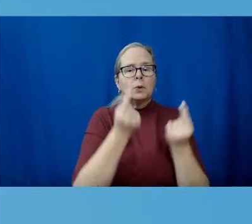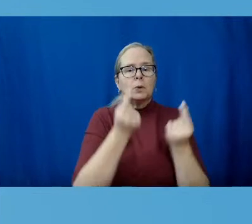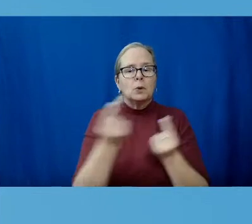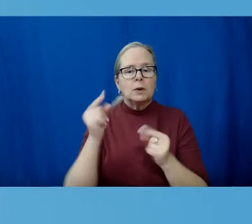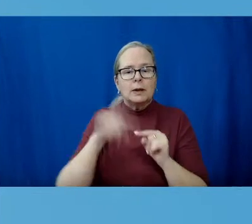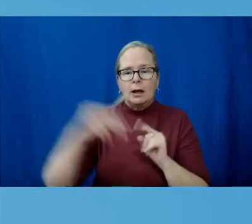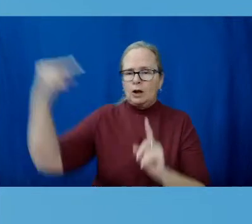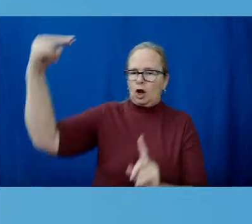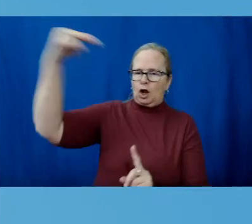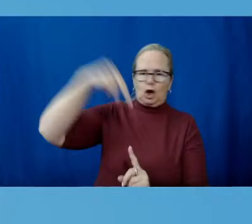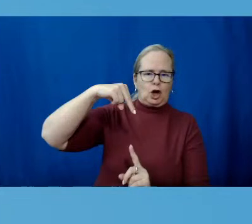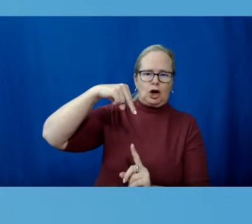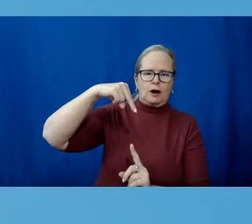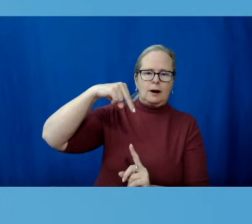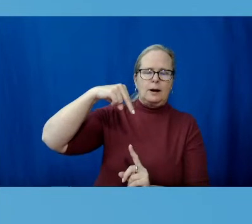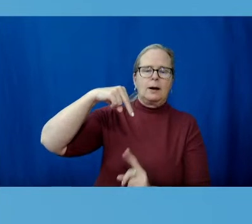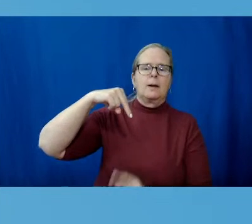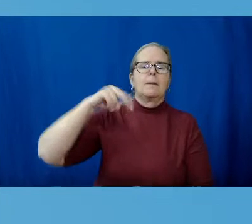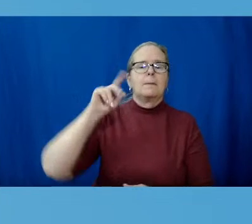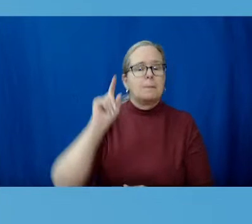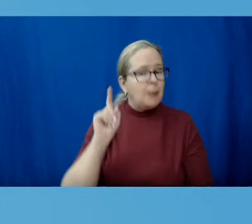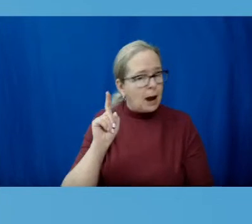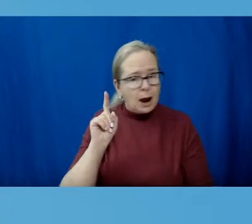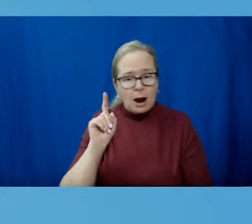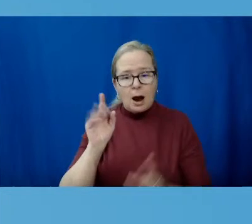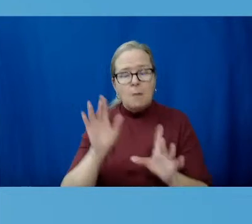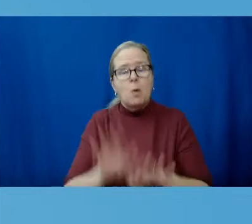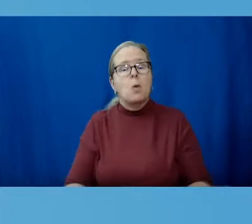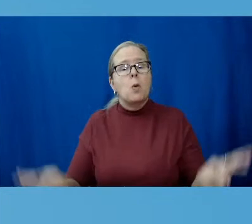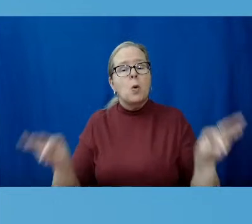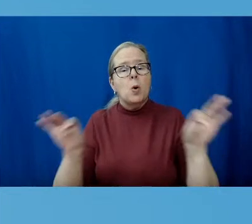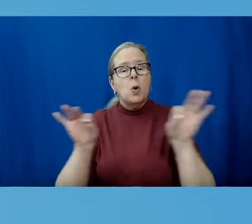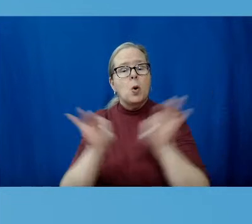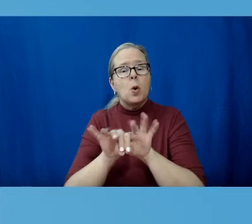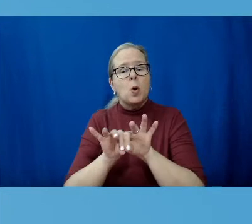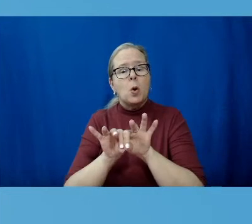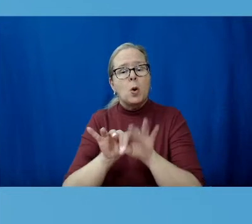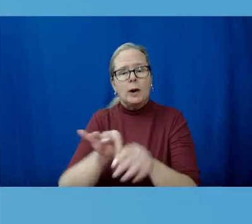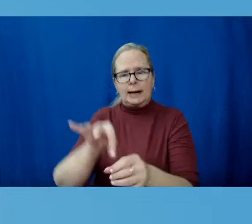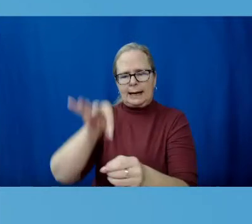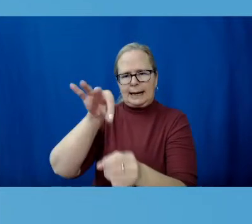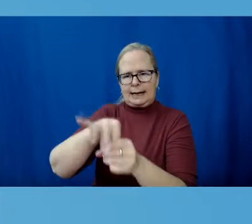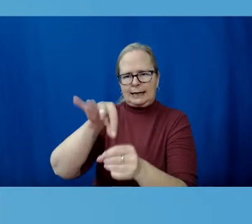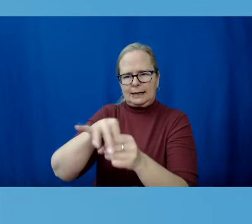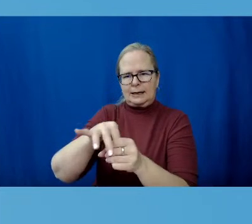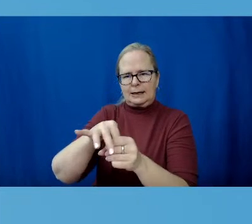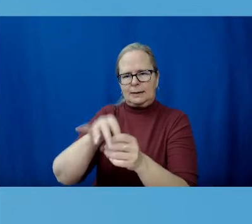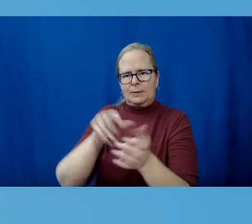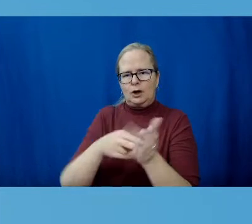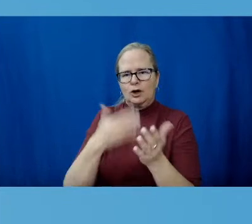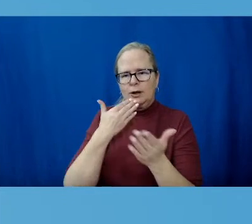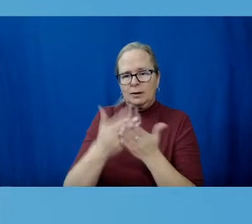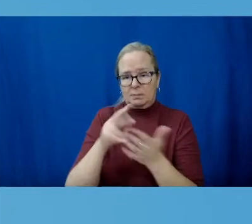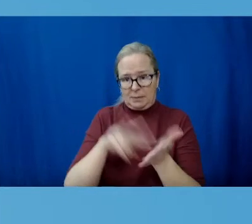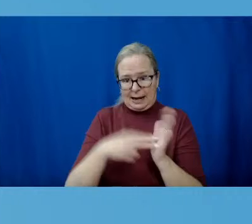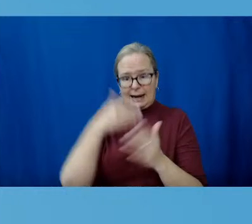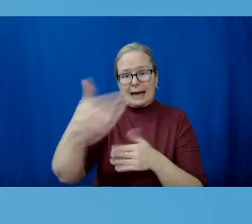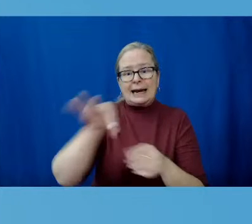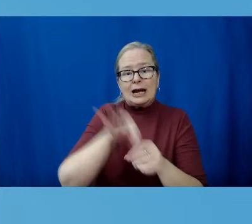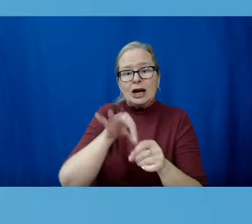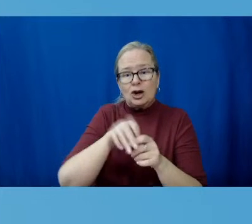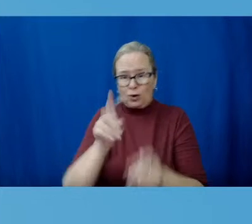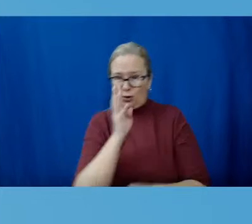about healthcare and the kind of healthcare you want to have, and what you want to happen to you in a crisis, and vote for the kind of government you think will deliver